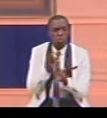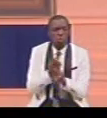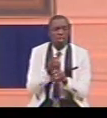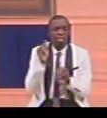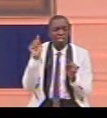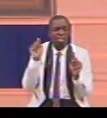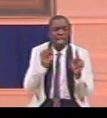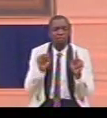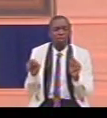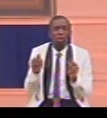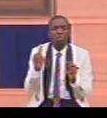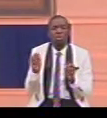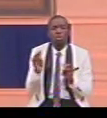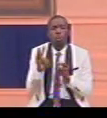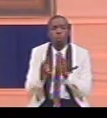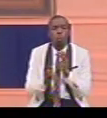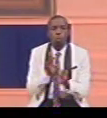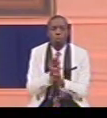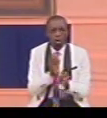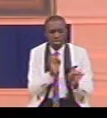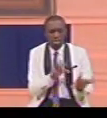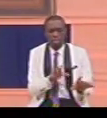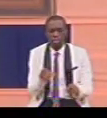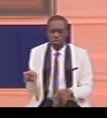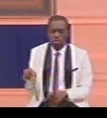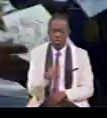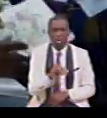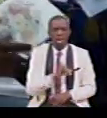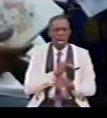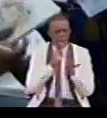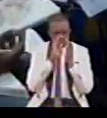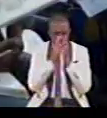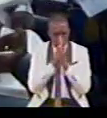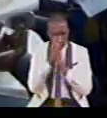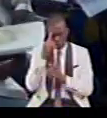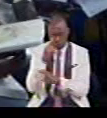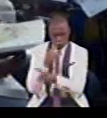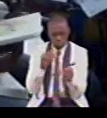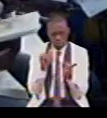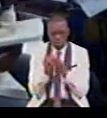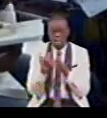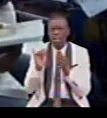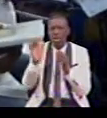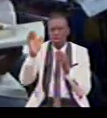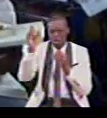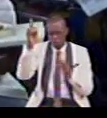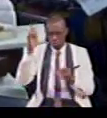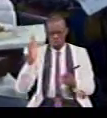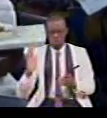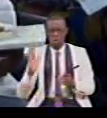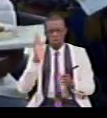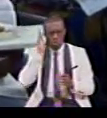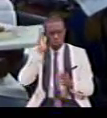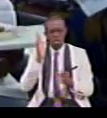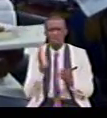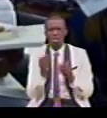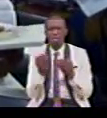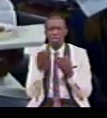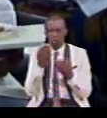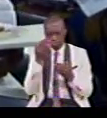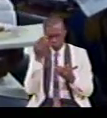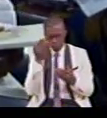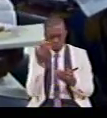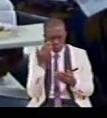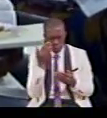you again I pray that God will be a testimony concerning you the Lord Jesus will bear testimony